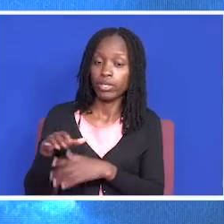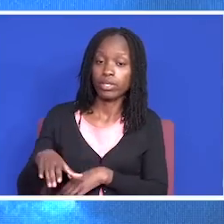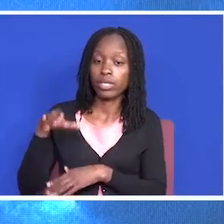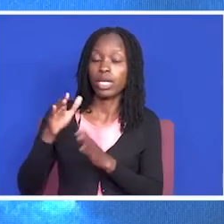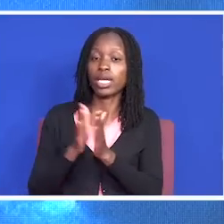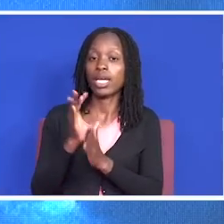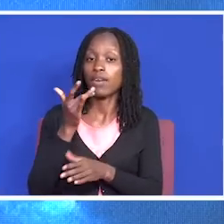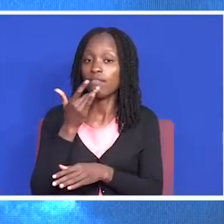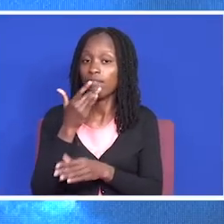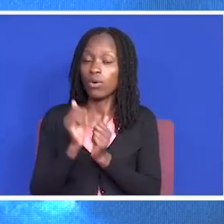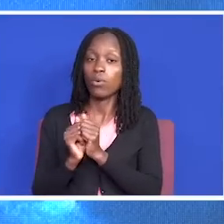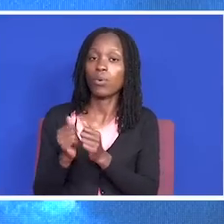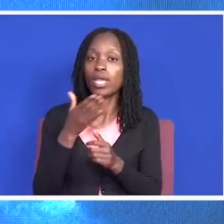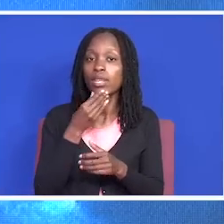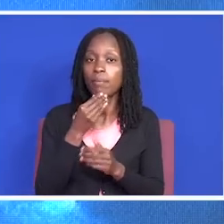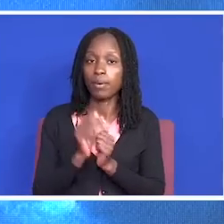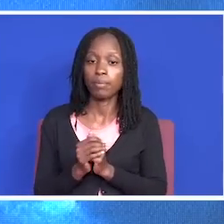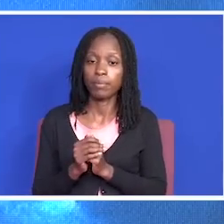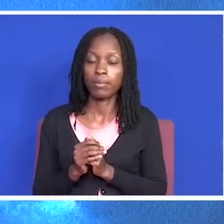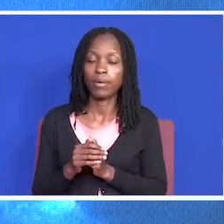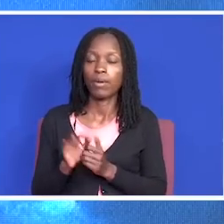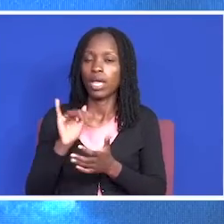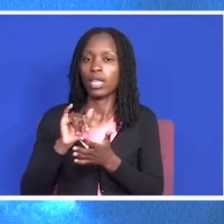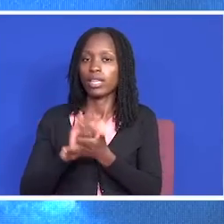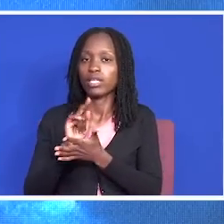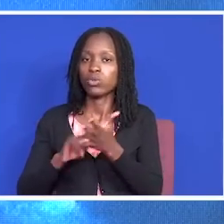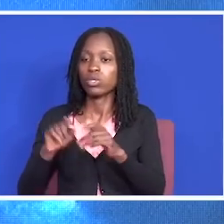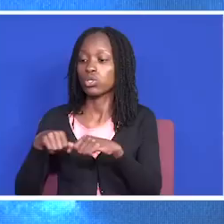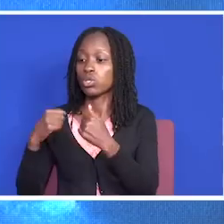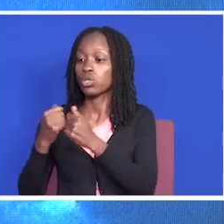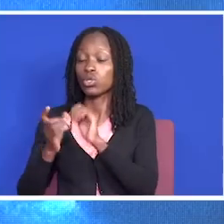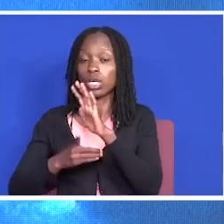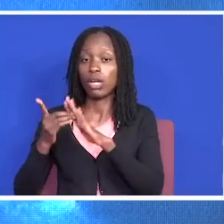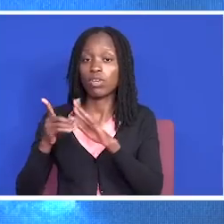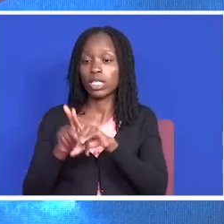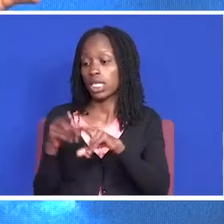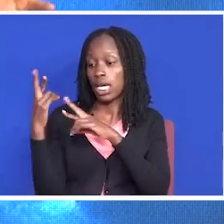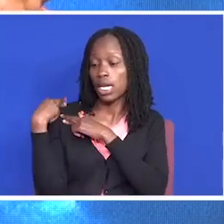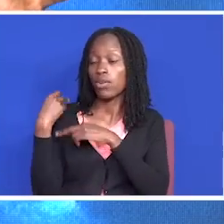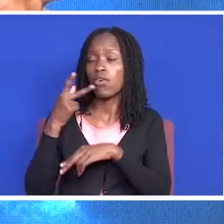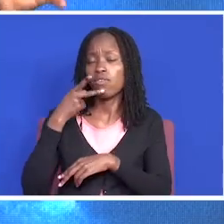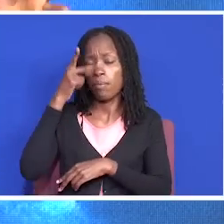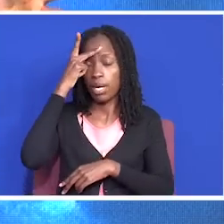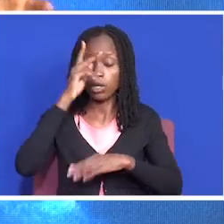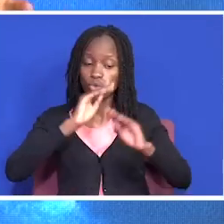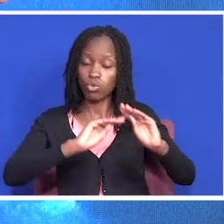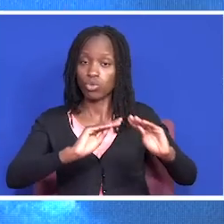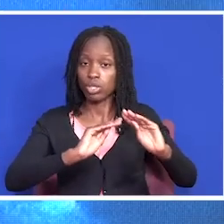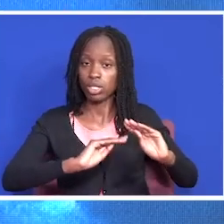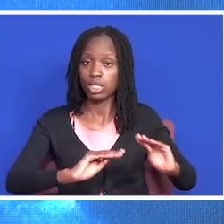favor with man, what I call social development. It's the responsibility of a parent to